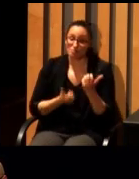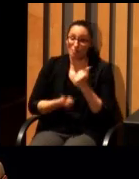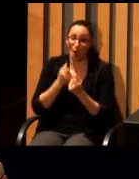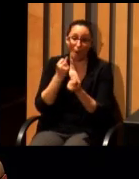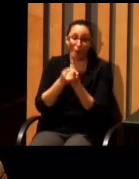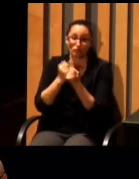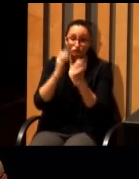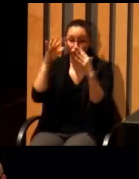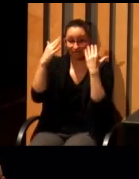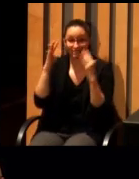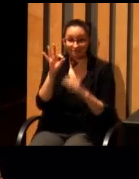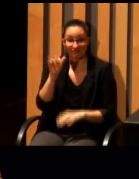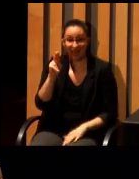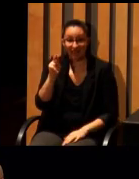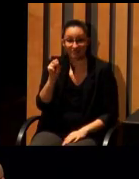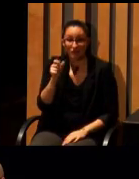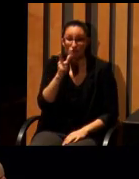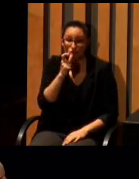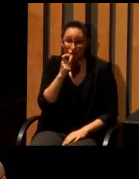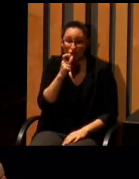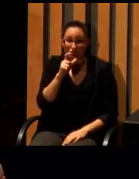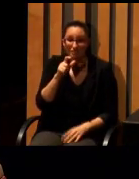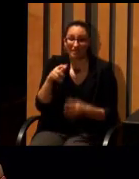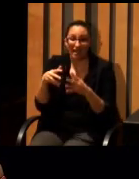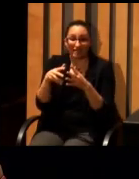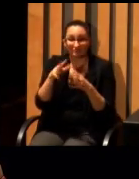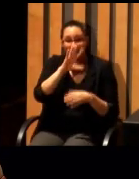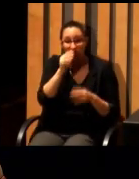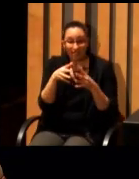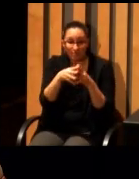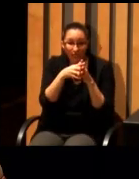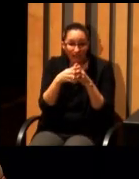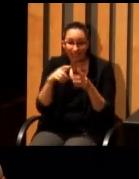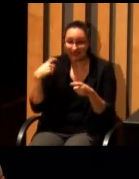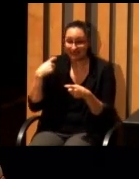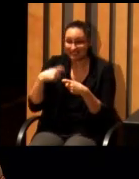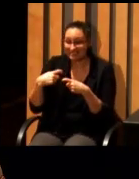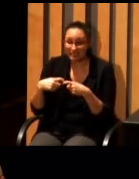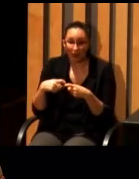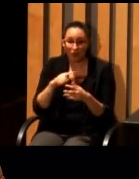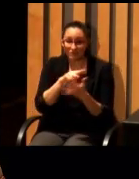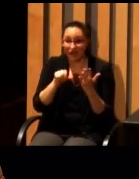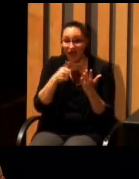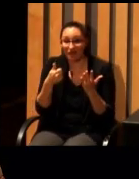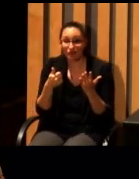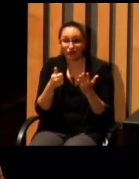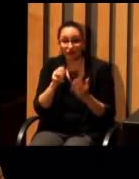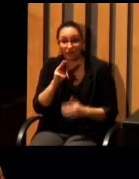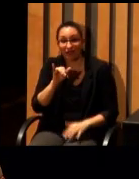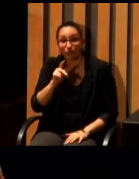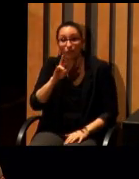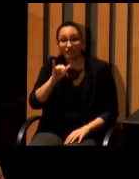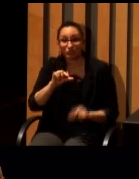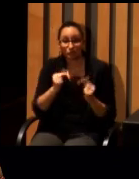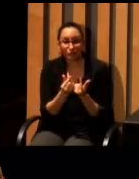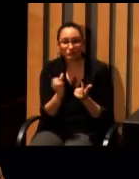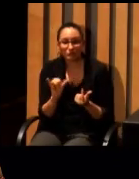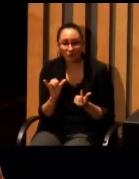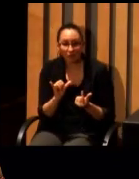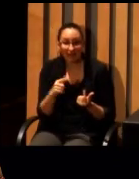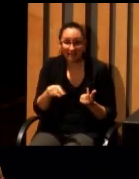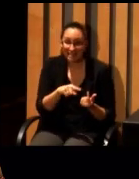are African-Americans, Latinos, members of other minority groups as well. And part of the issue